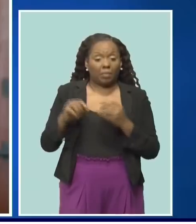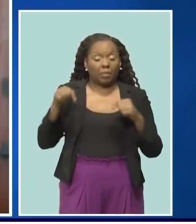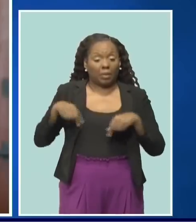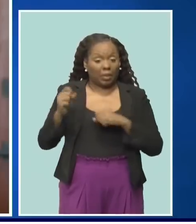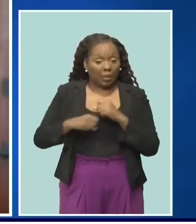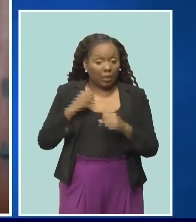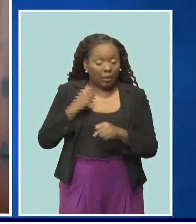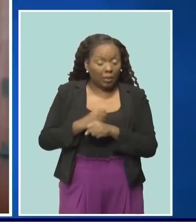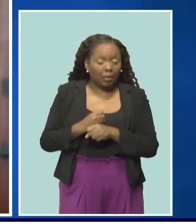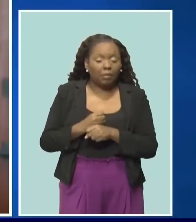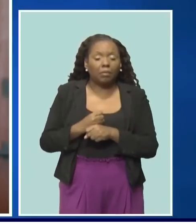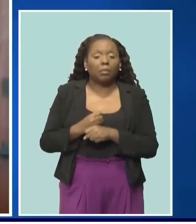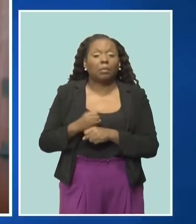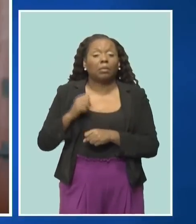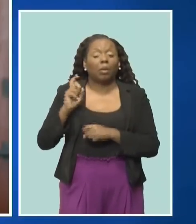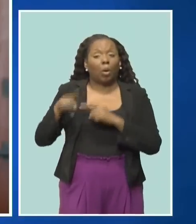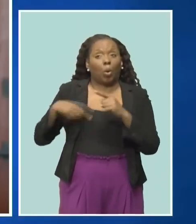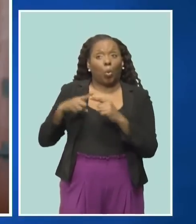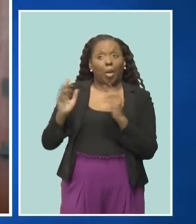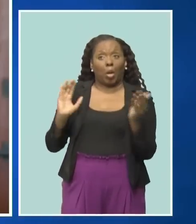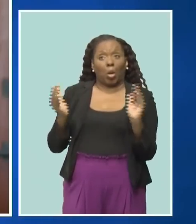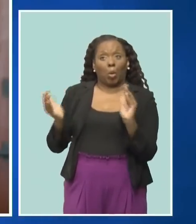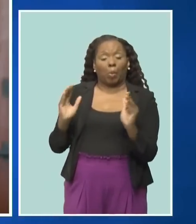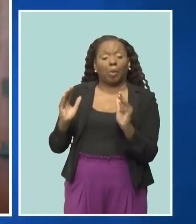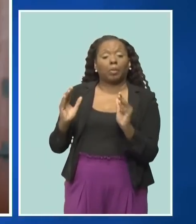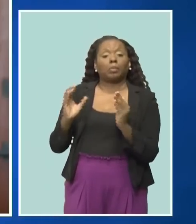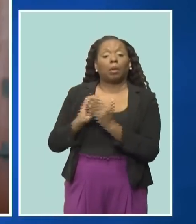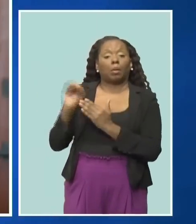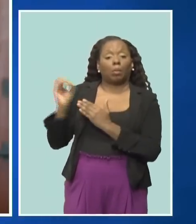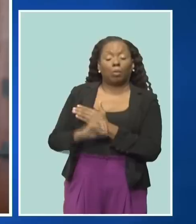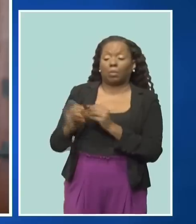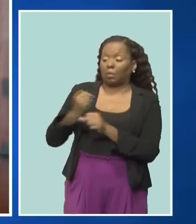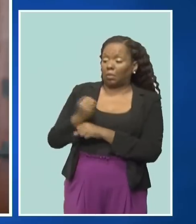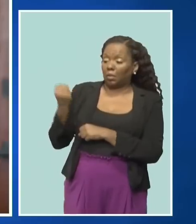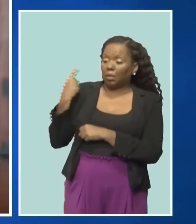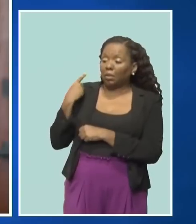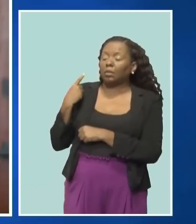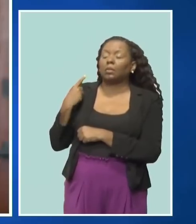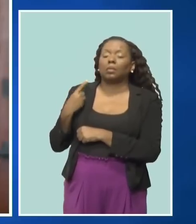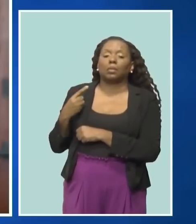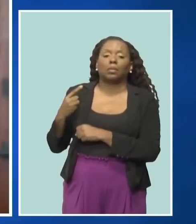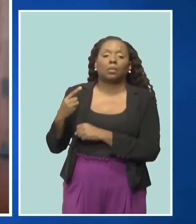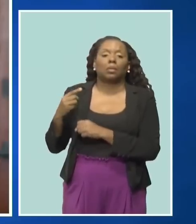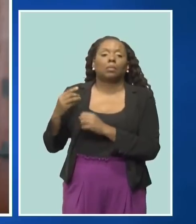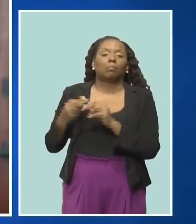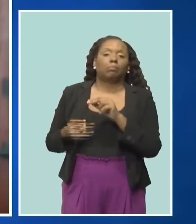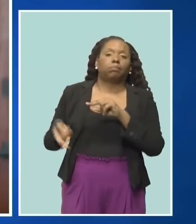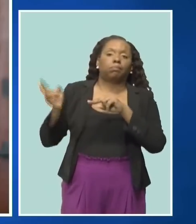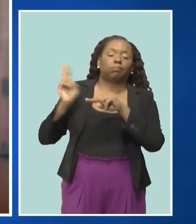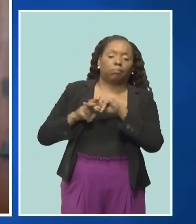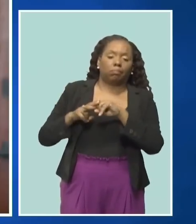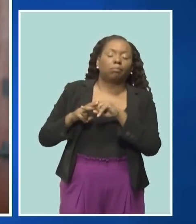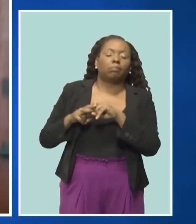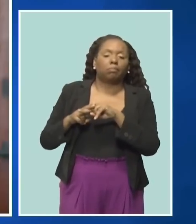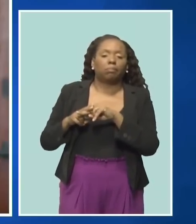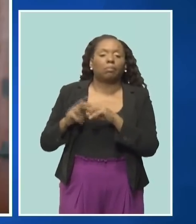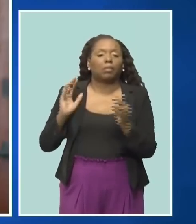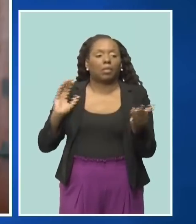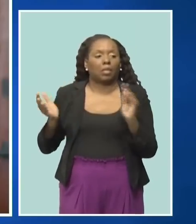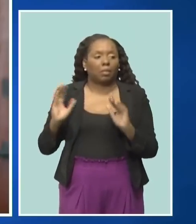this year compared to last year, production is higher than it was in October last